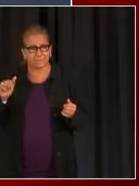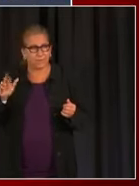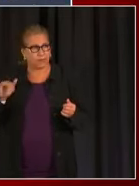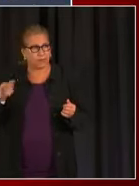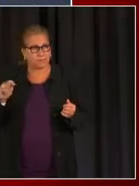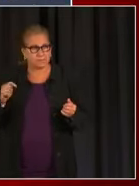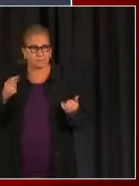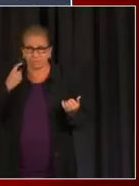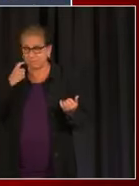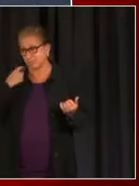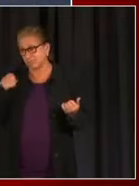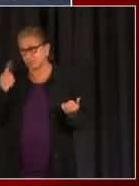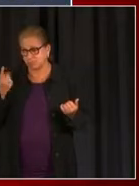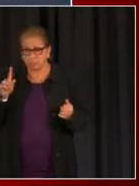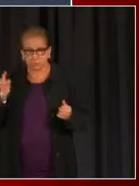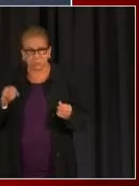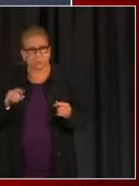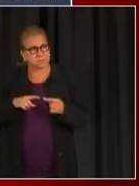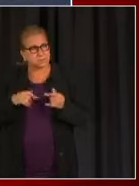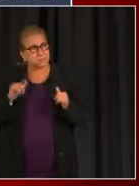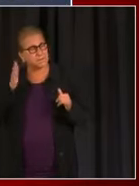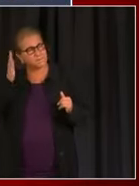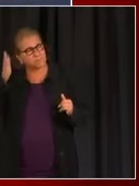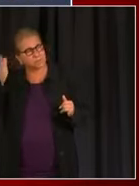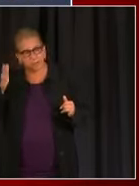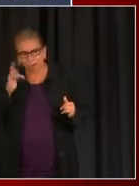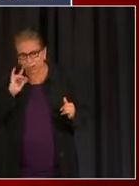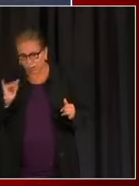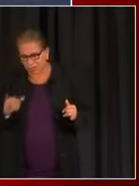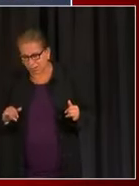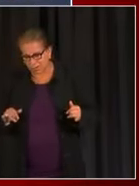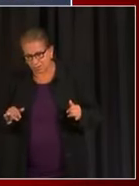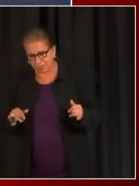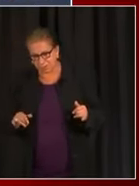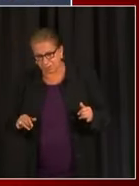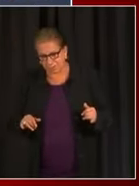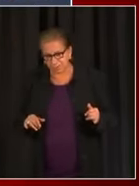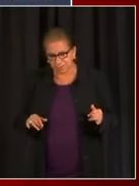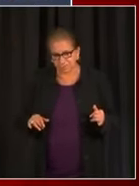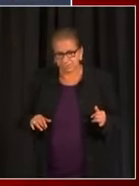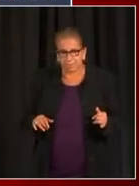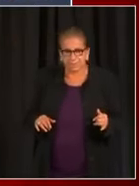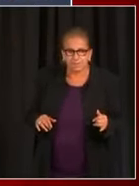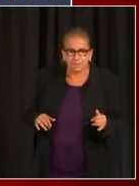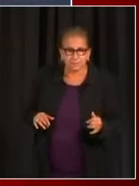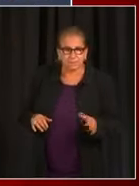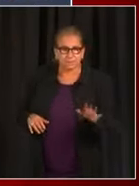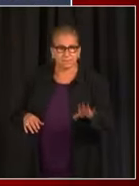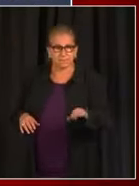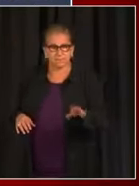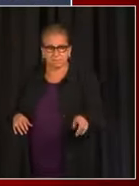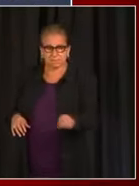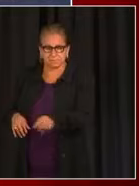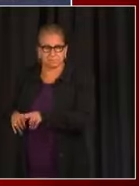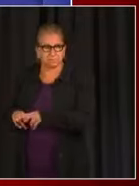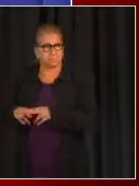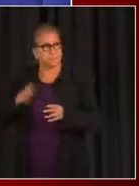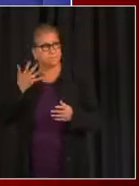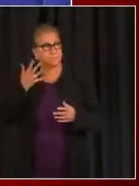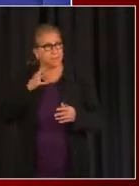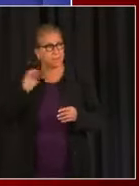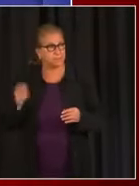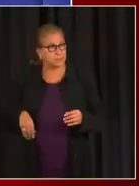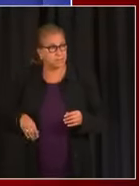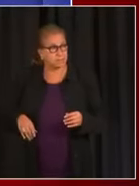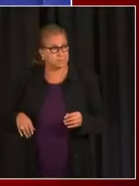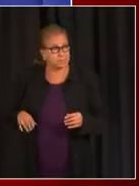percentage of new cases are you able to sequence? Sure. Thank you. So we still see less than 5% from the data